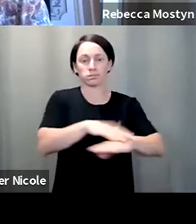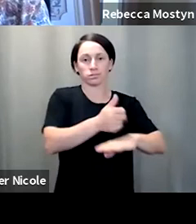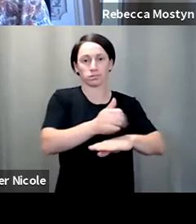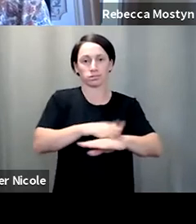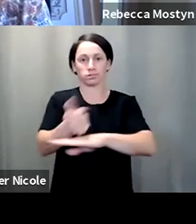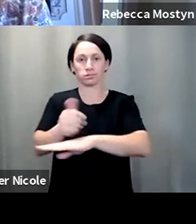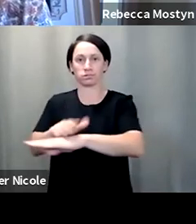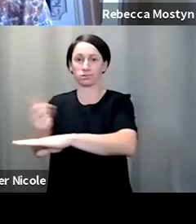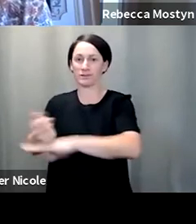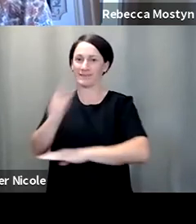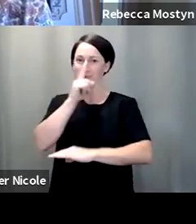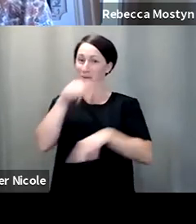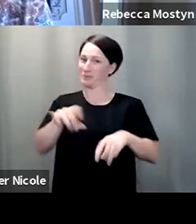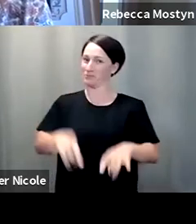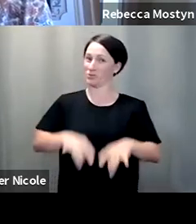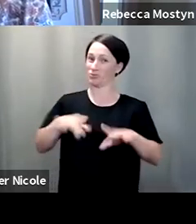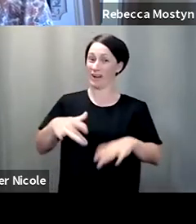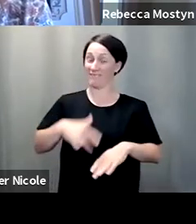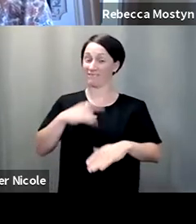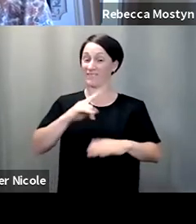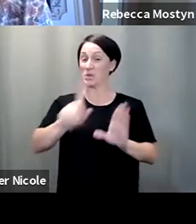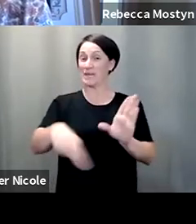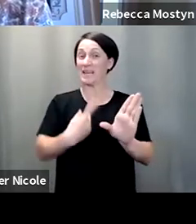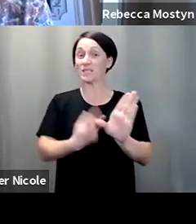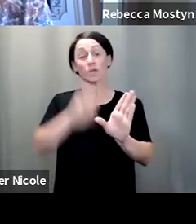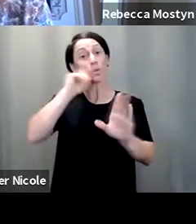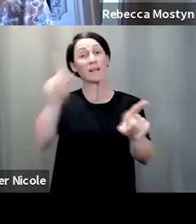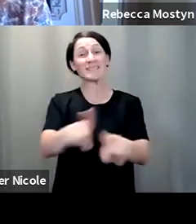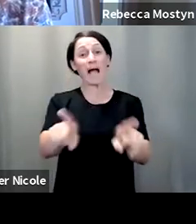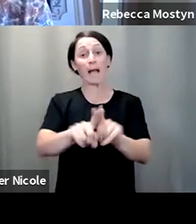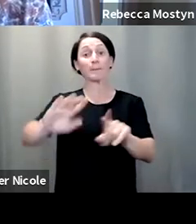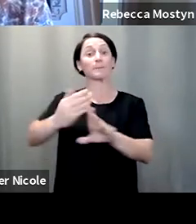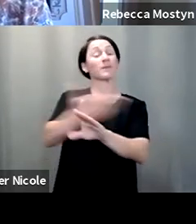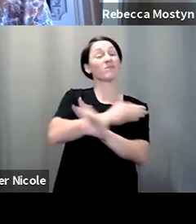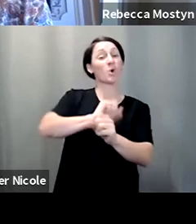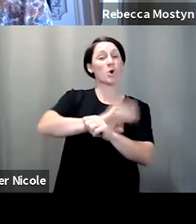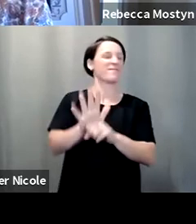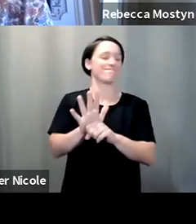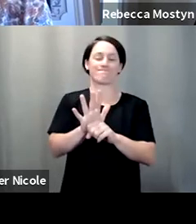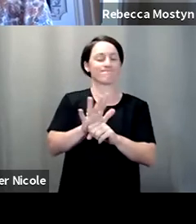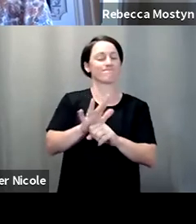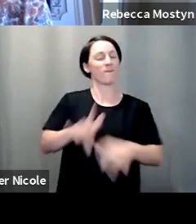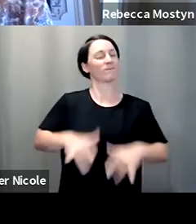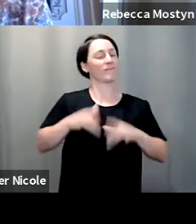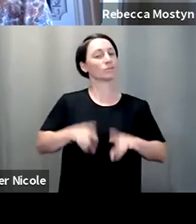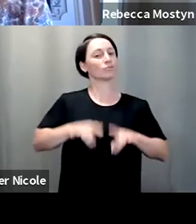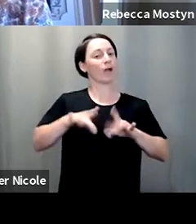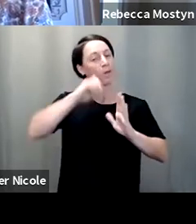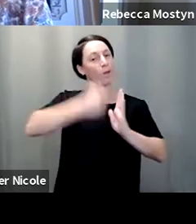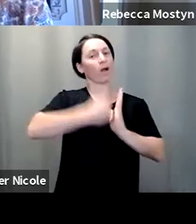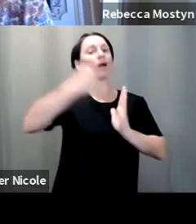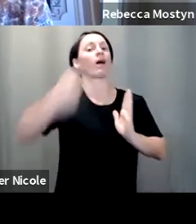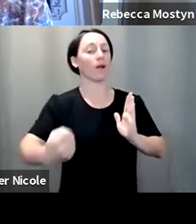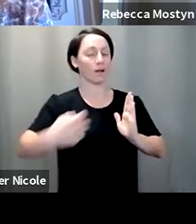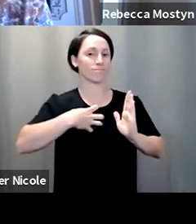be over within a year. We're expecting it might continue on a little bit longer here in Australia, where we have had